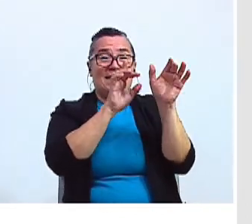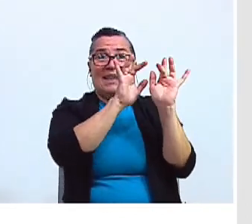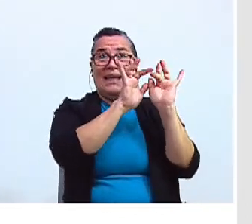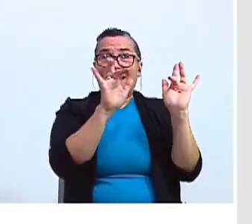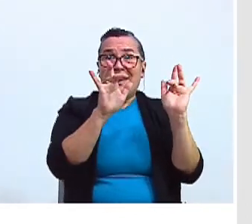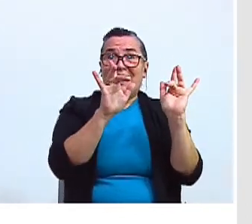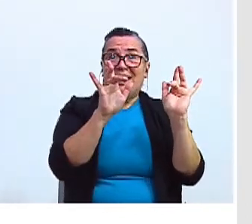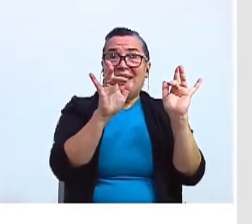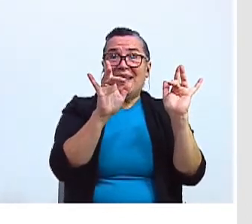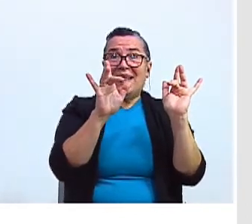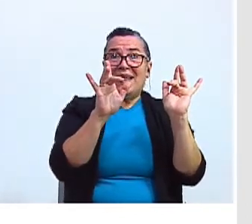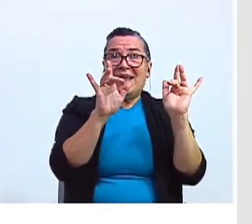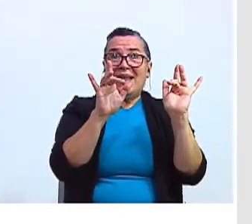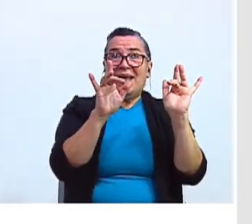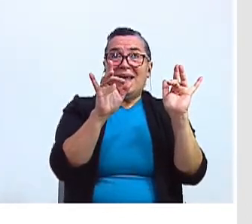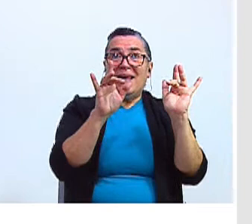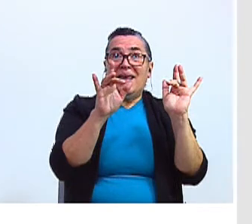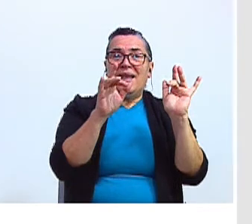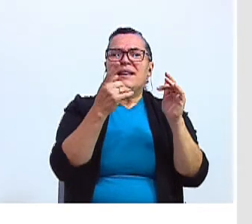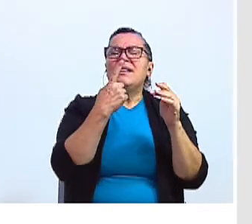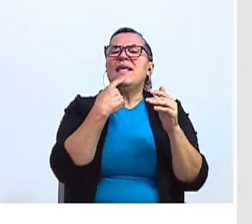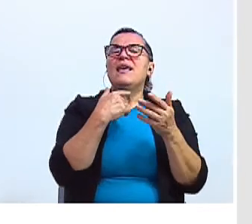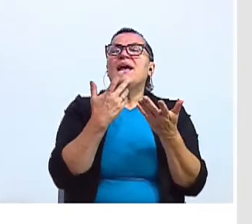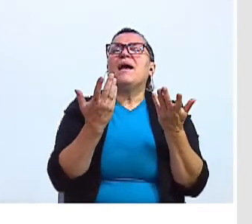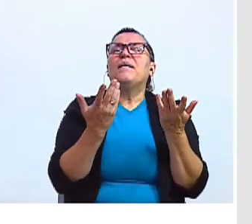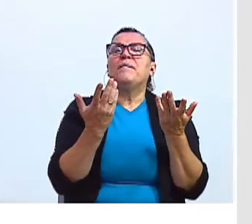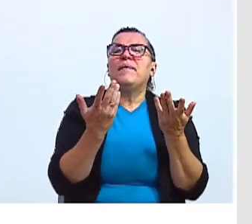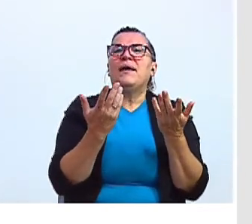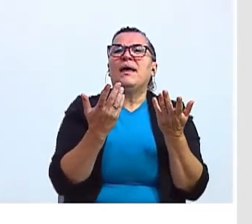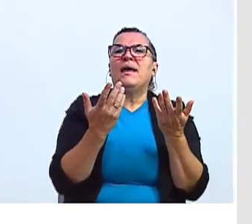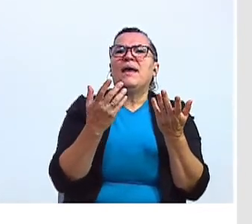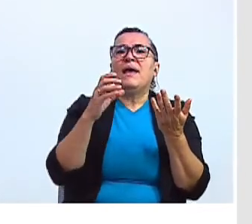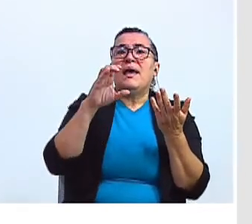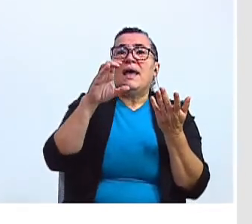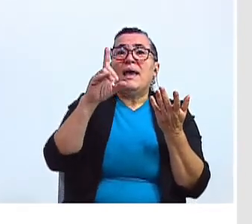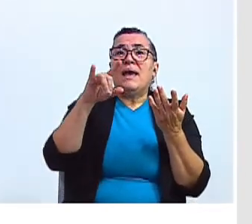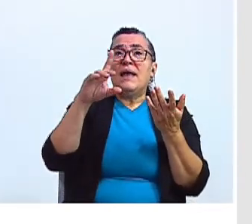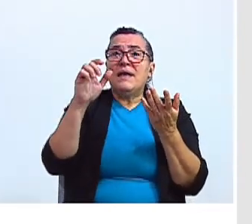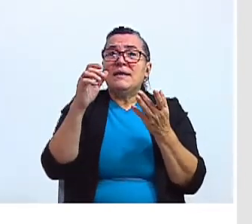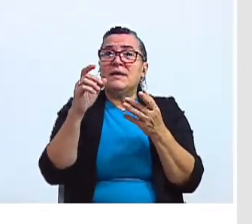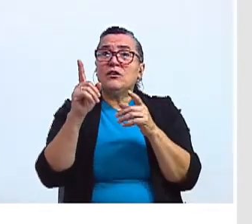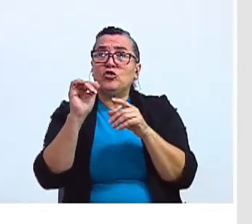so tell me, cliques are exclusive groups?